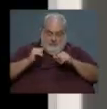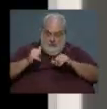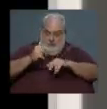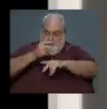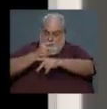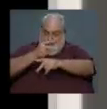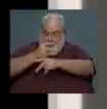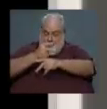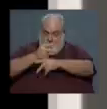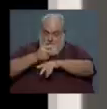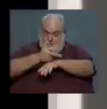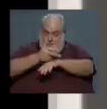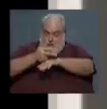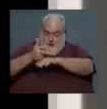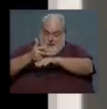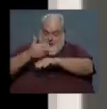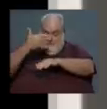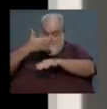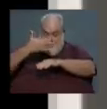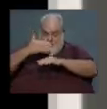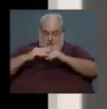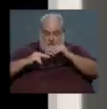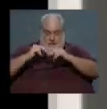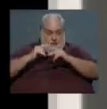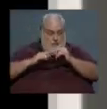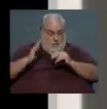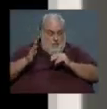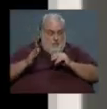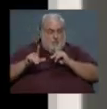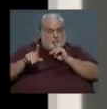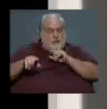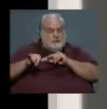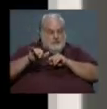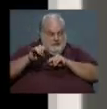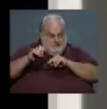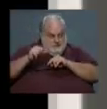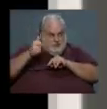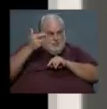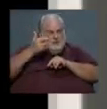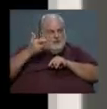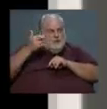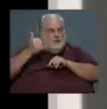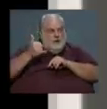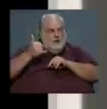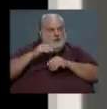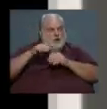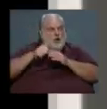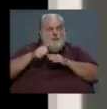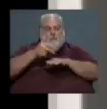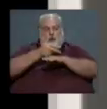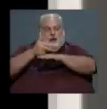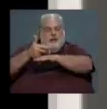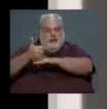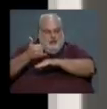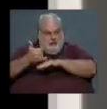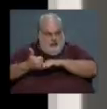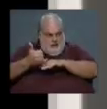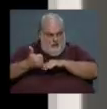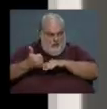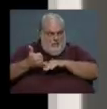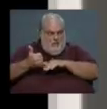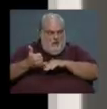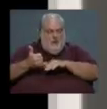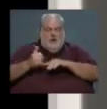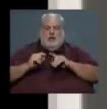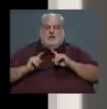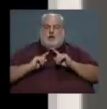parking lots, those parking places in front of that building? Yes, ma'am. That's why we need that. It's actually all parking lot now. Yeah. And I